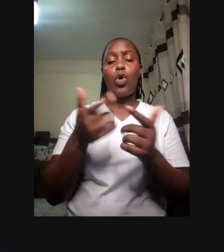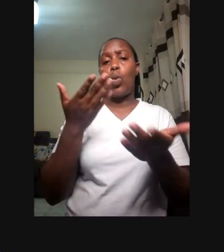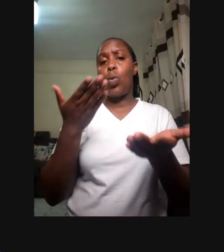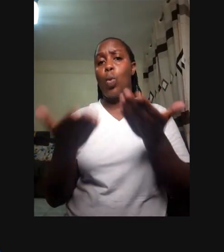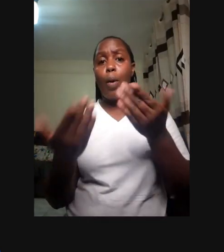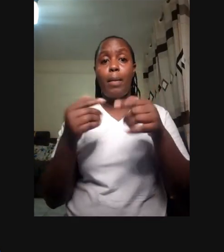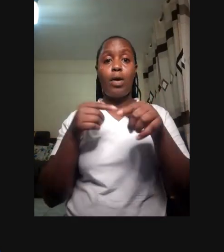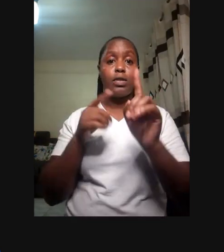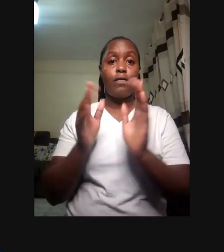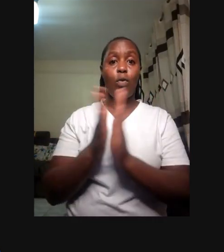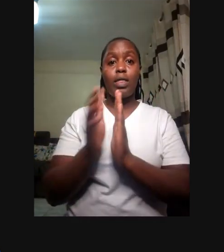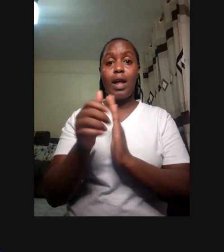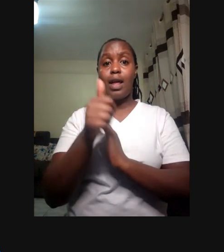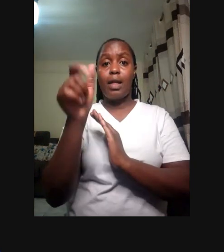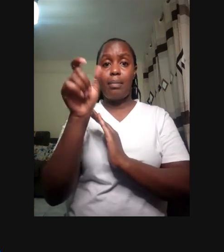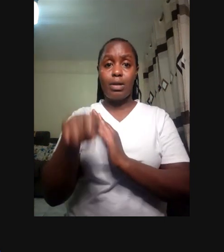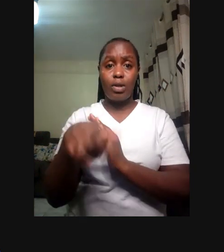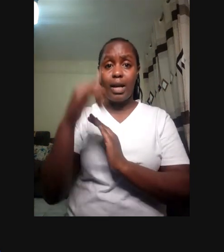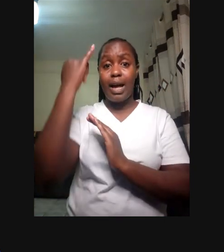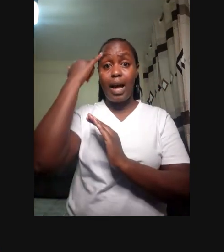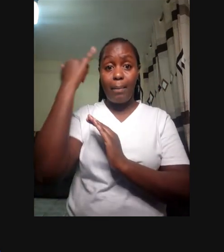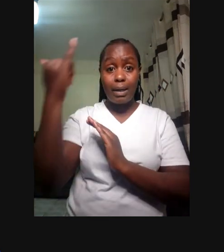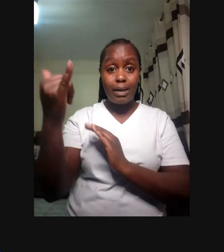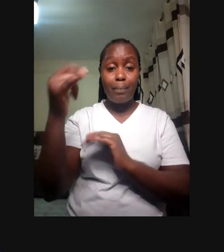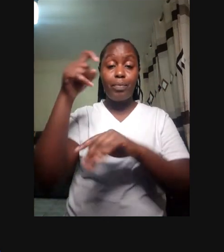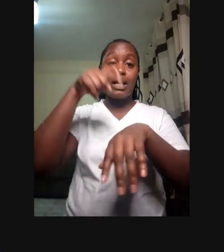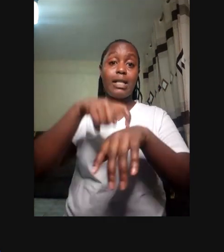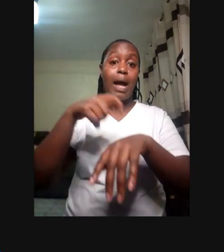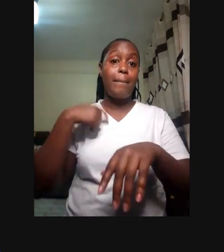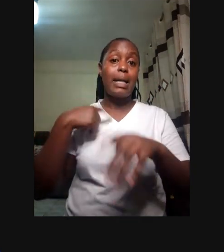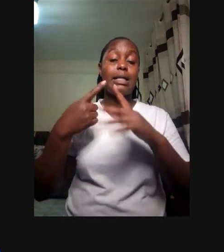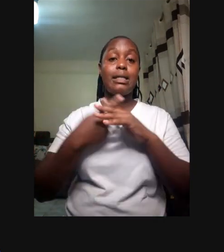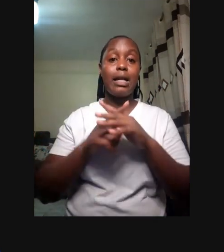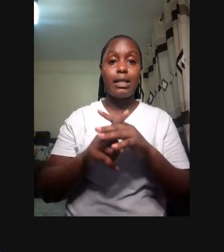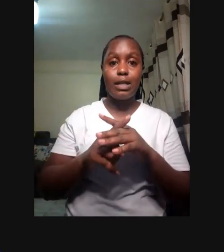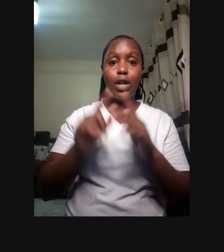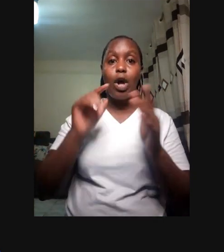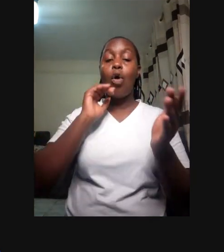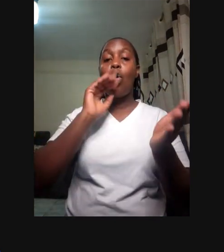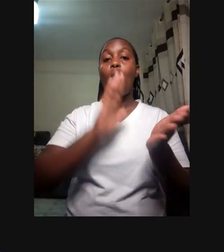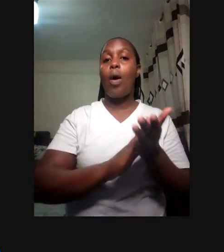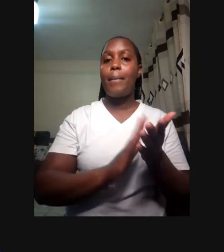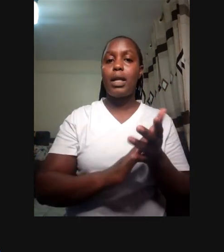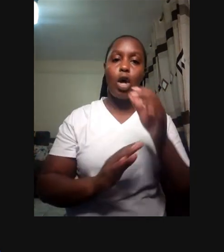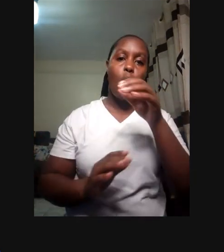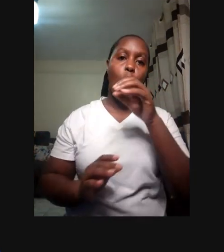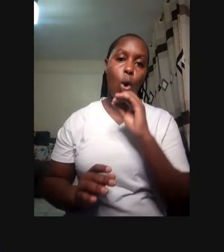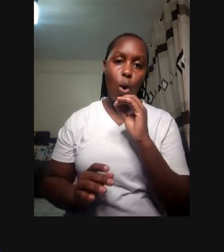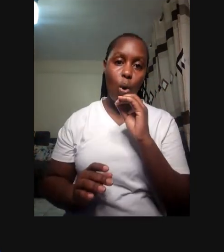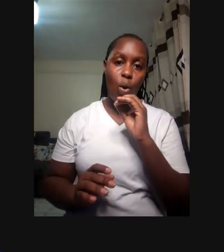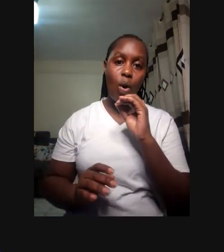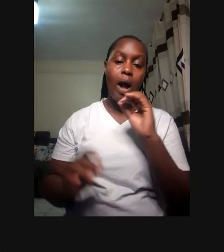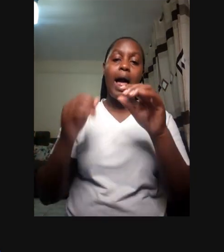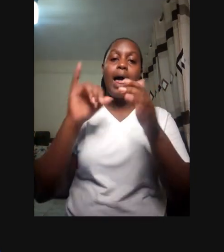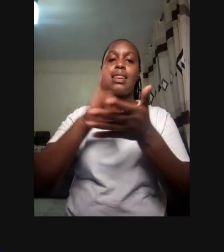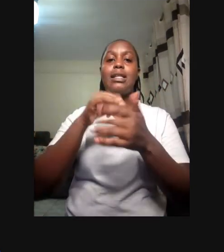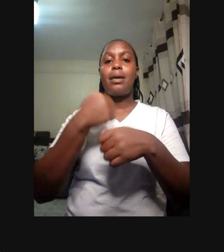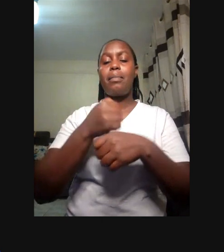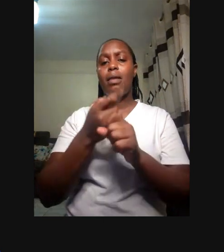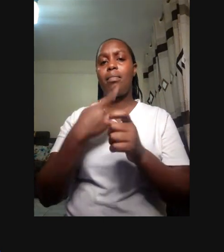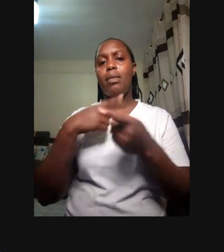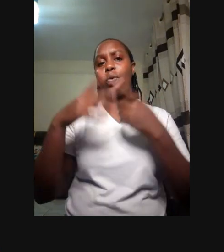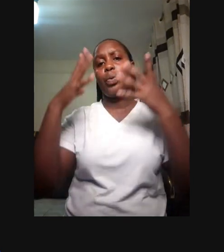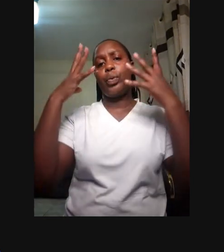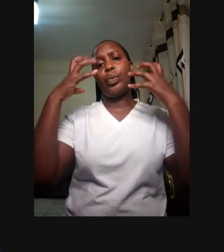else. Imagine when I was starting out, I didn't have that much engagement, and then it used to bug me so much because